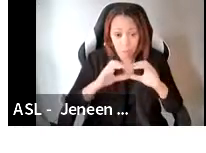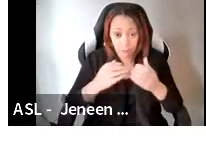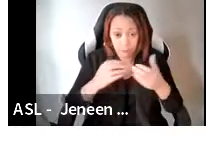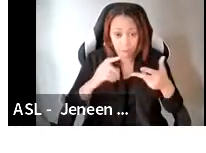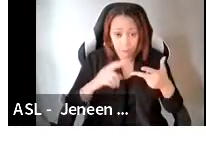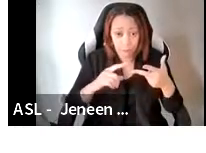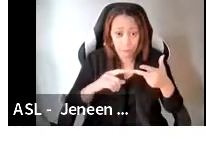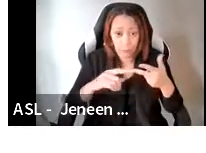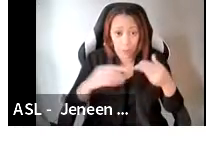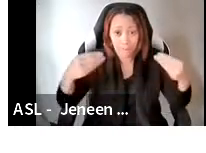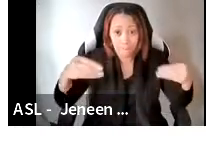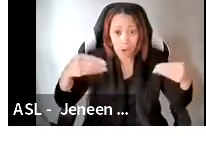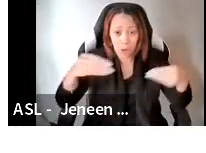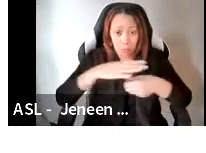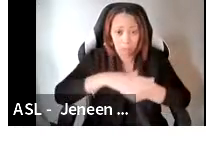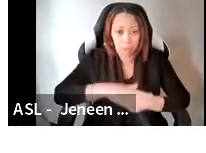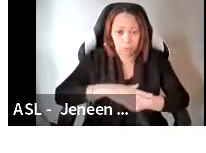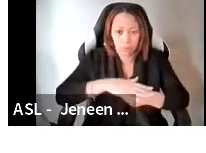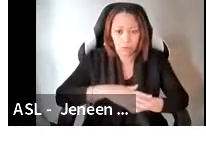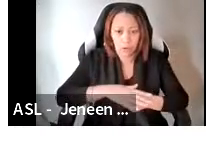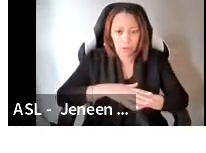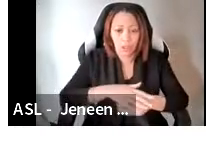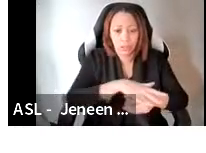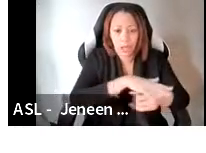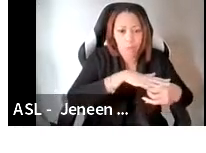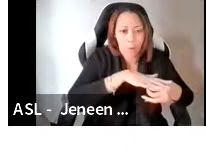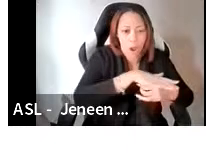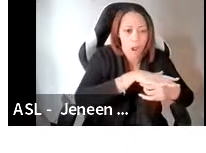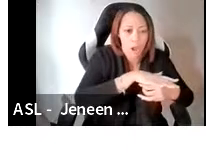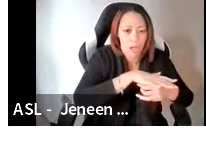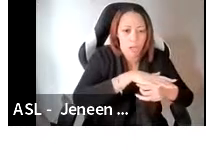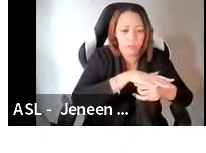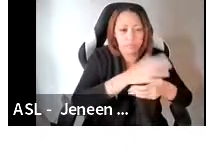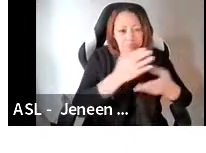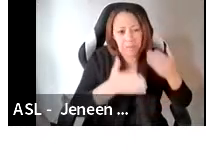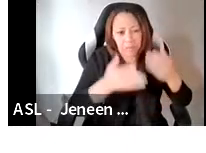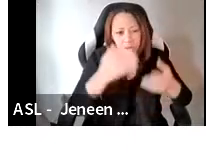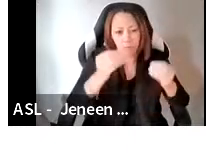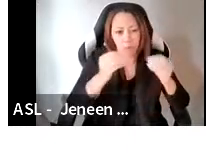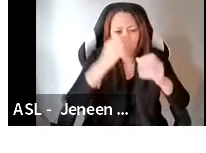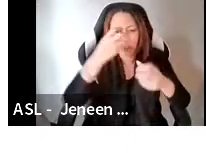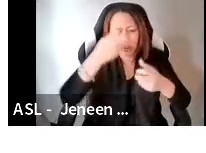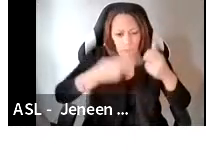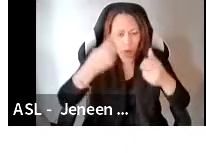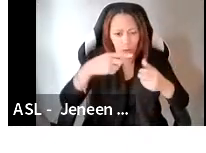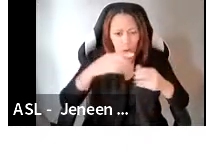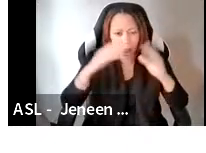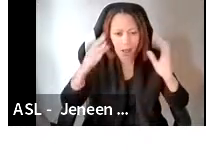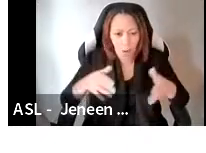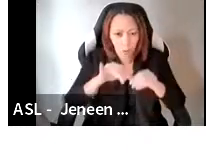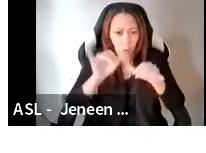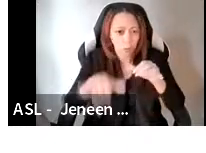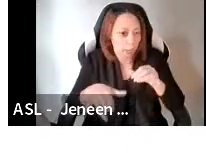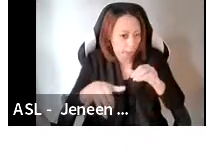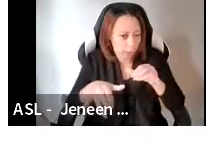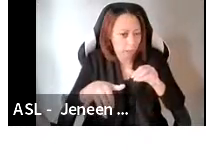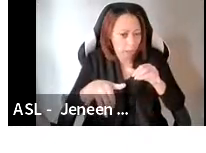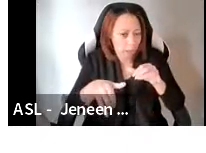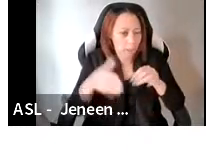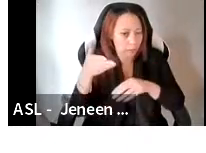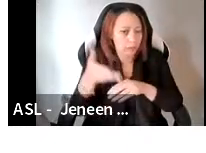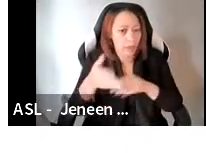market pressure. These are neighborhood forces that can make it harder for a household to stay in their home, such